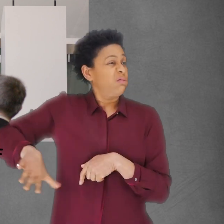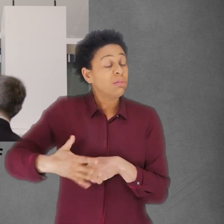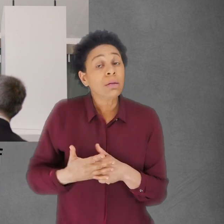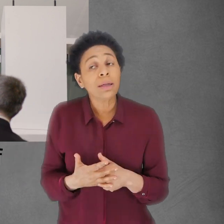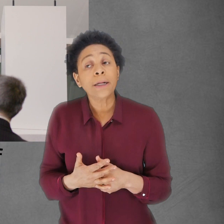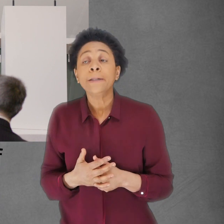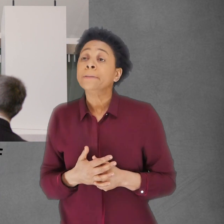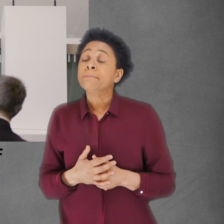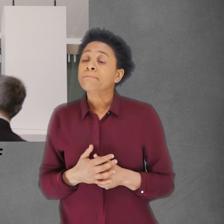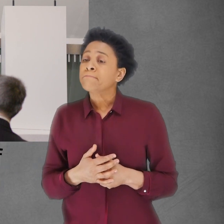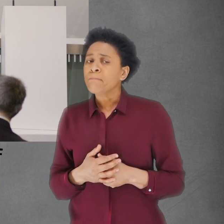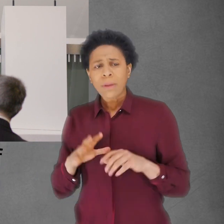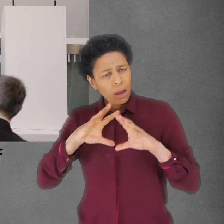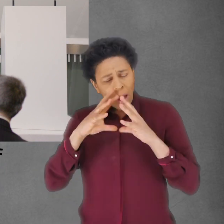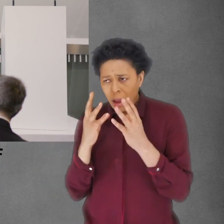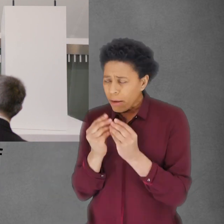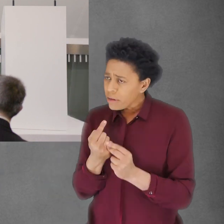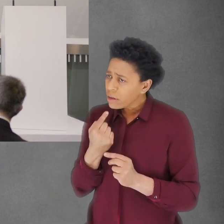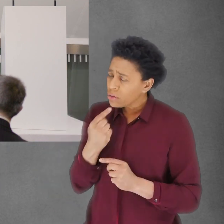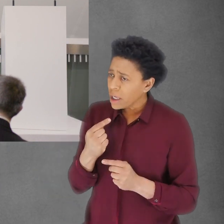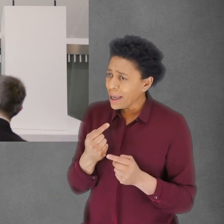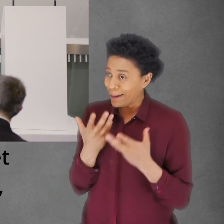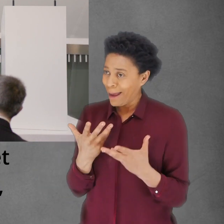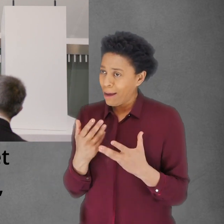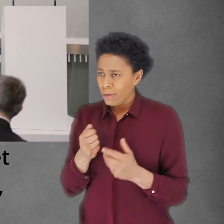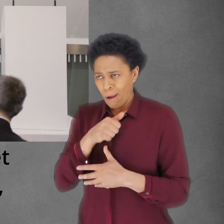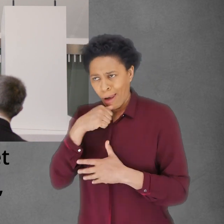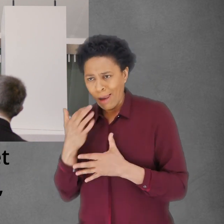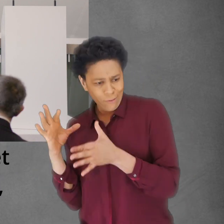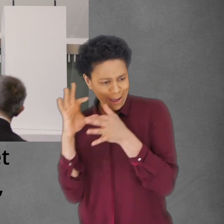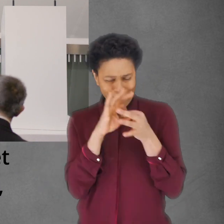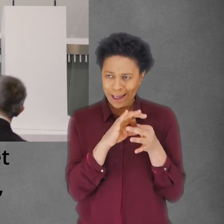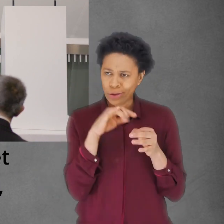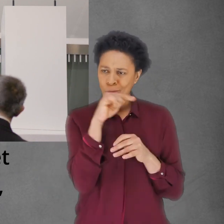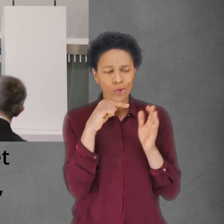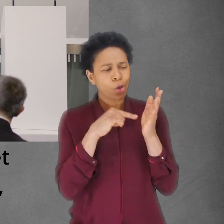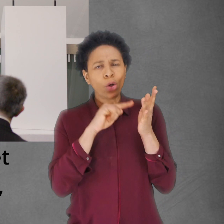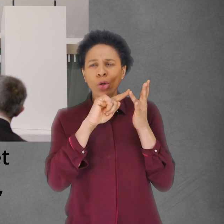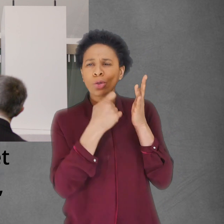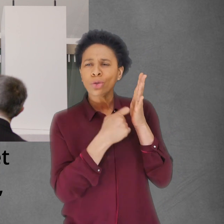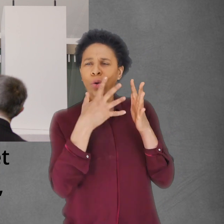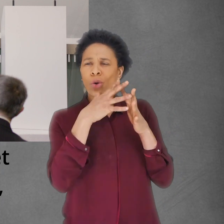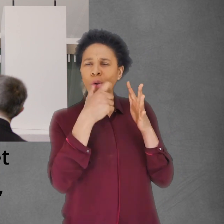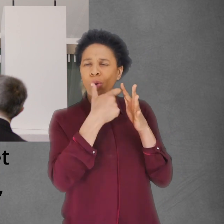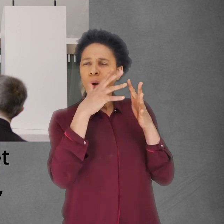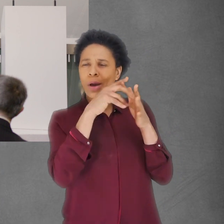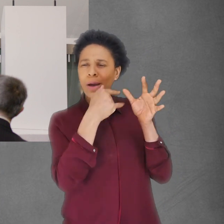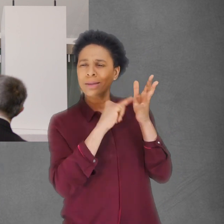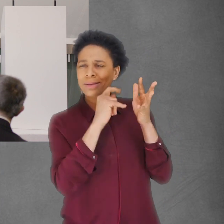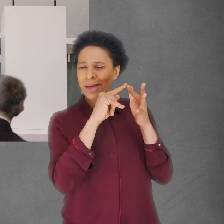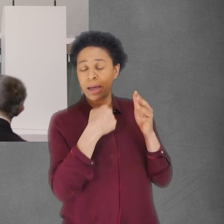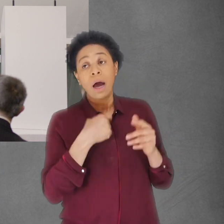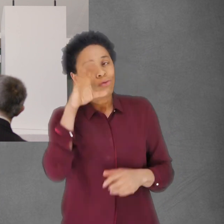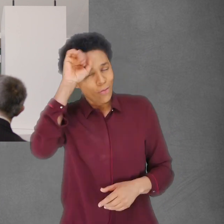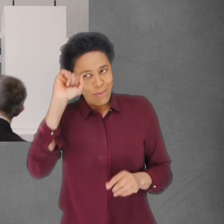of loops me back now to Torkwase. When I remember when we first met online, you met with Sumayya,